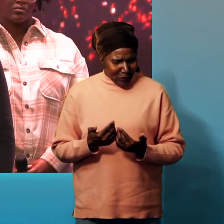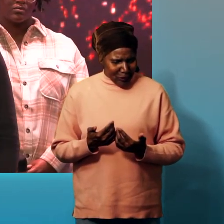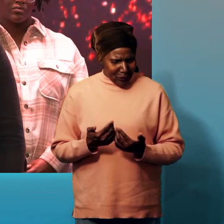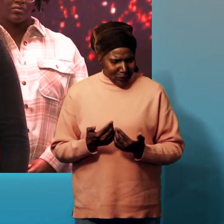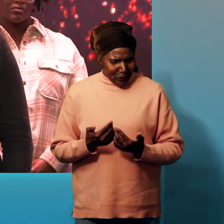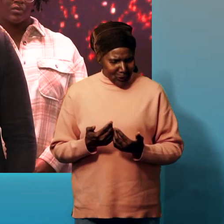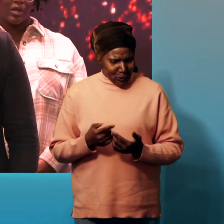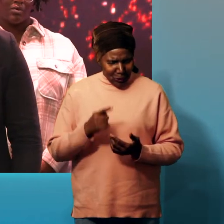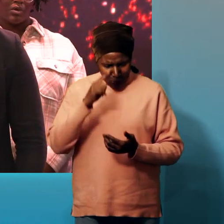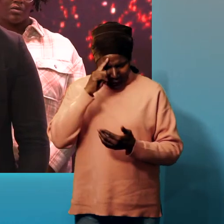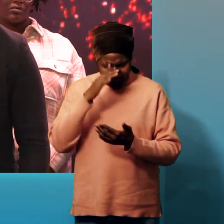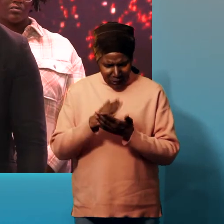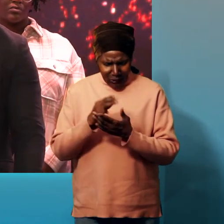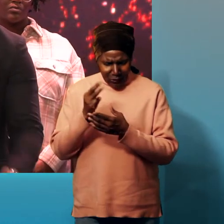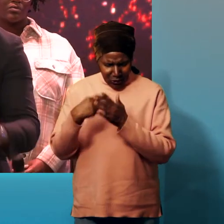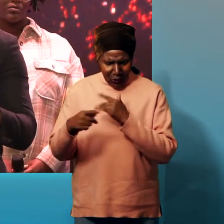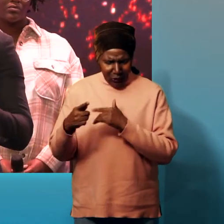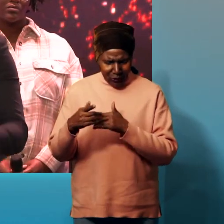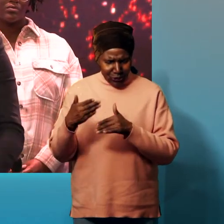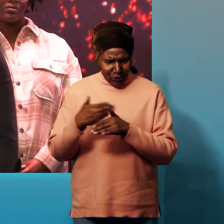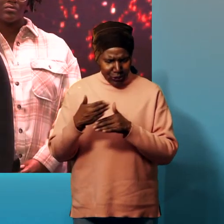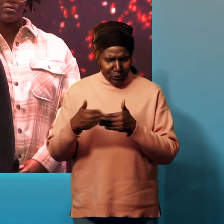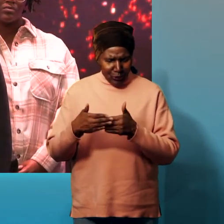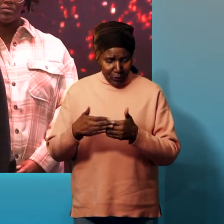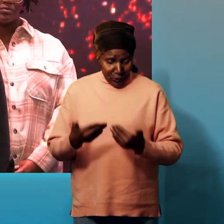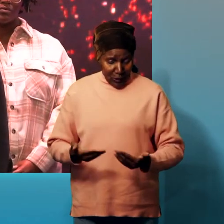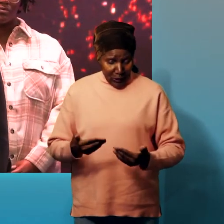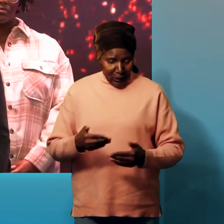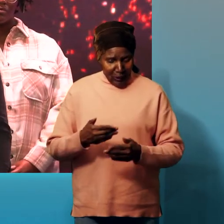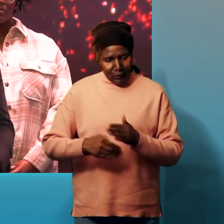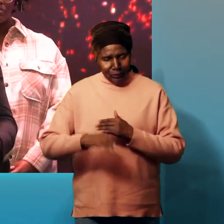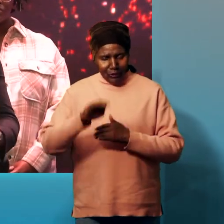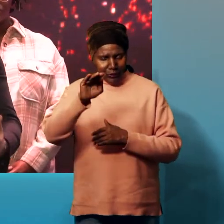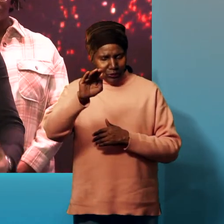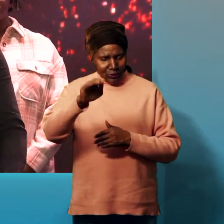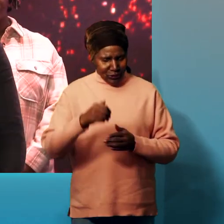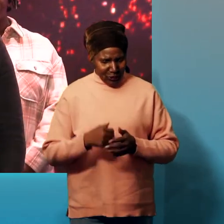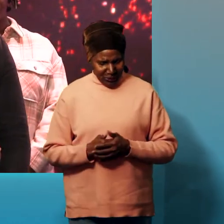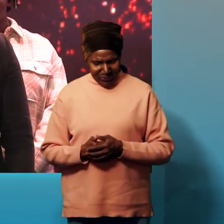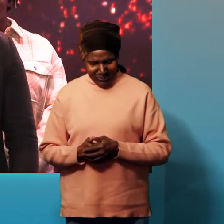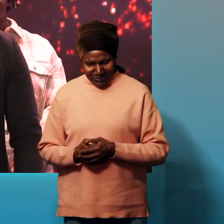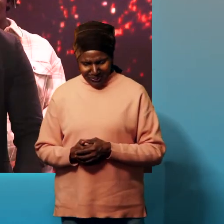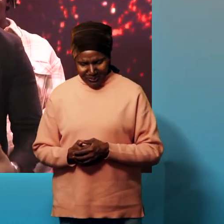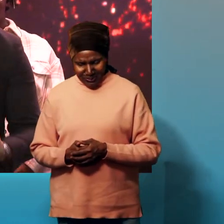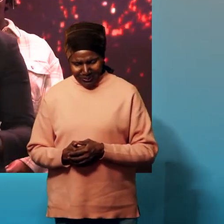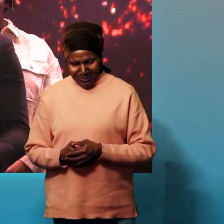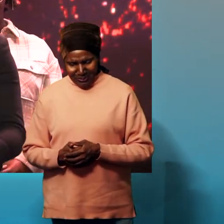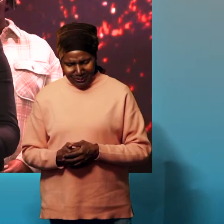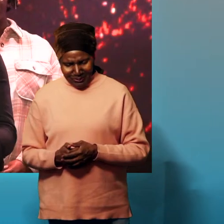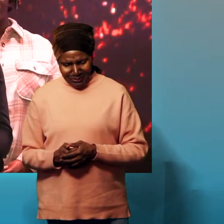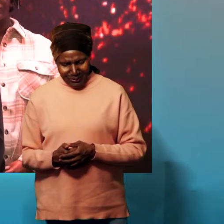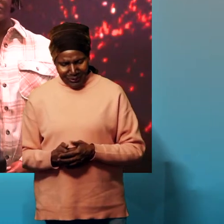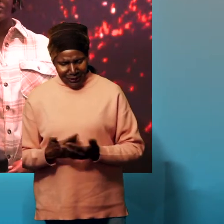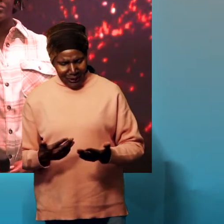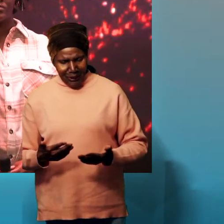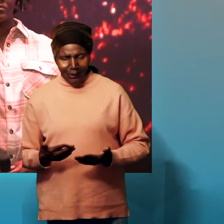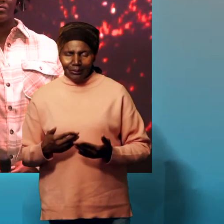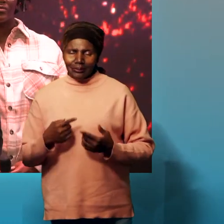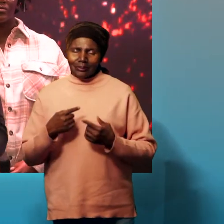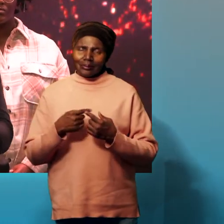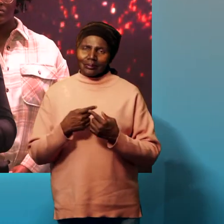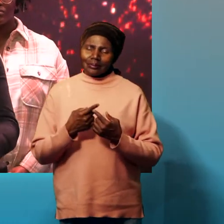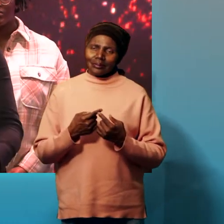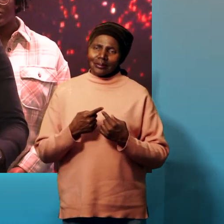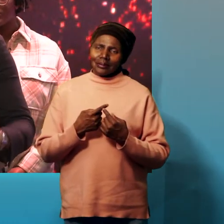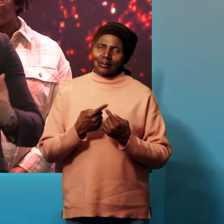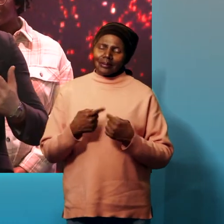the future. Amen? So let's stand together in the house of the Lord as the worship team take us forward, and let's give our tithes and offerings